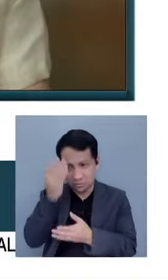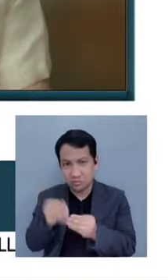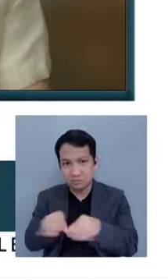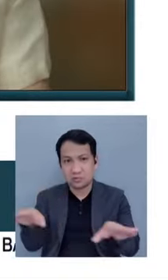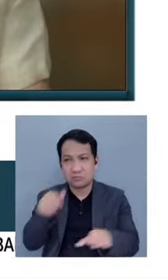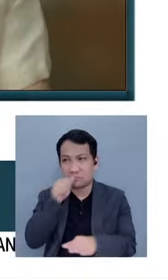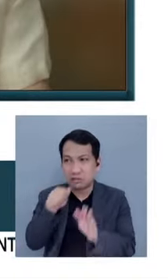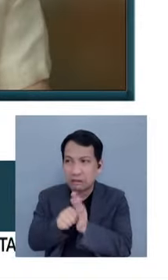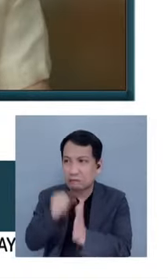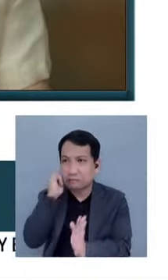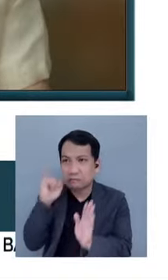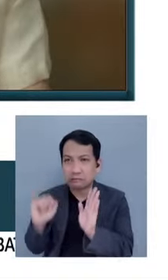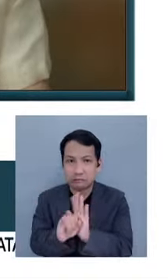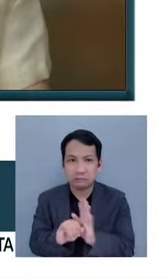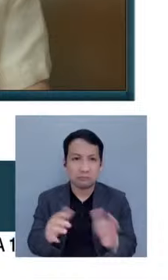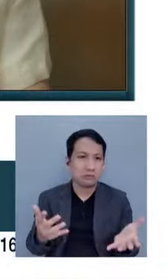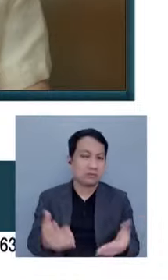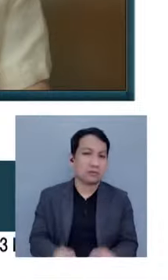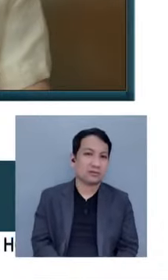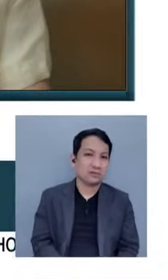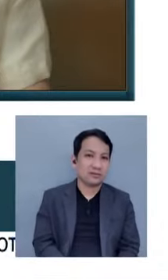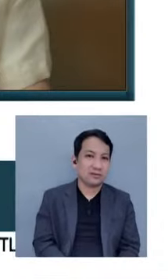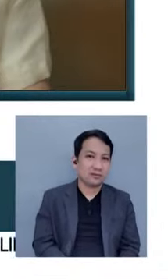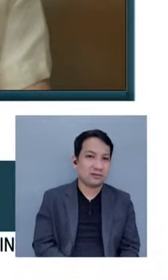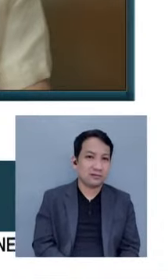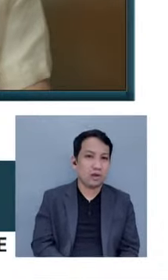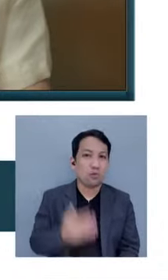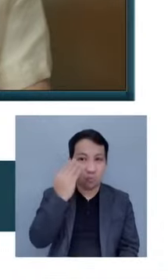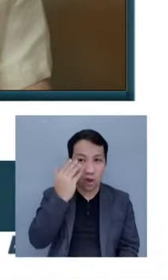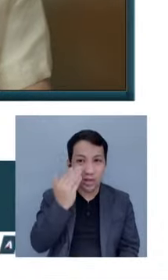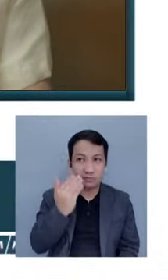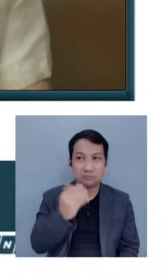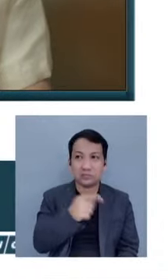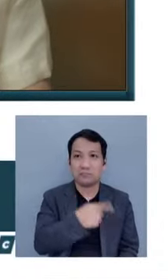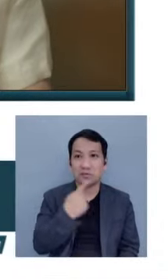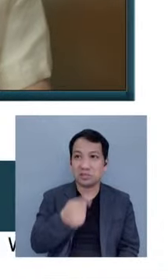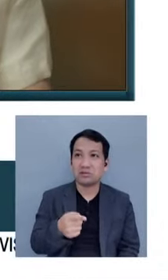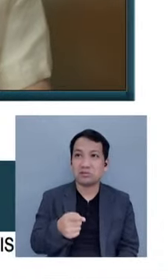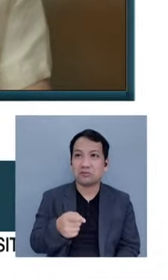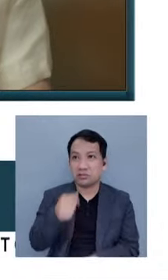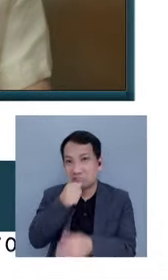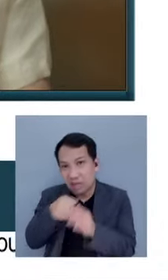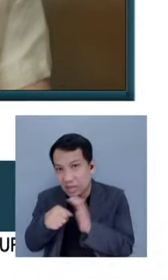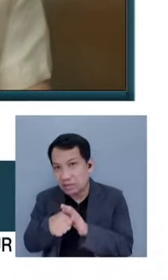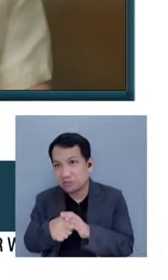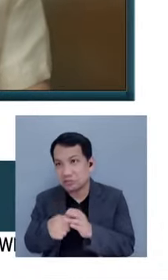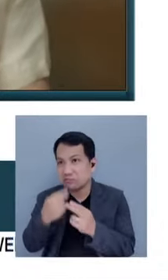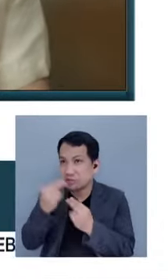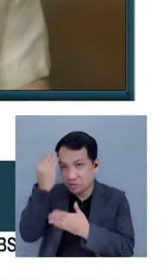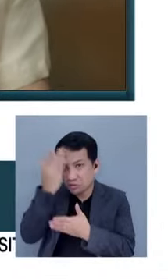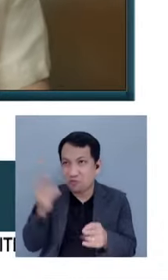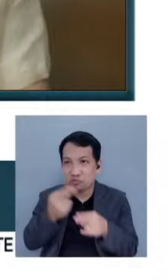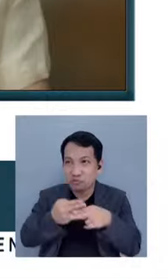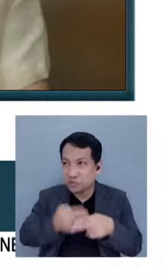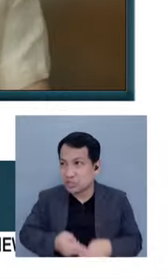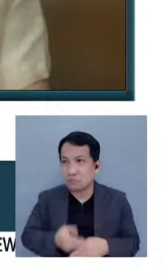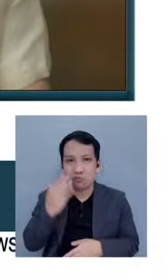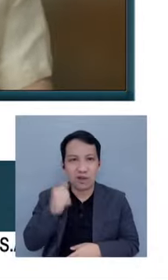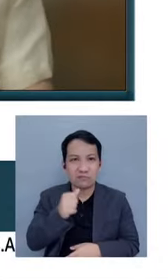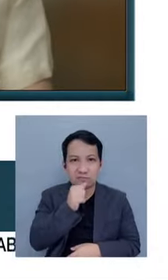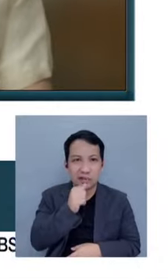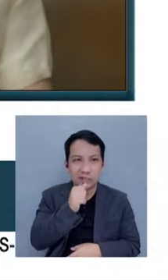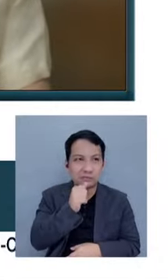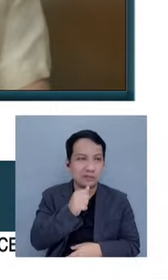know, at the heart of it is, you know, escaping accountability for the lies that they spread. But tell us about the